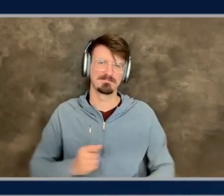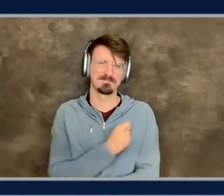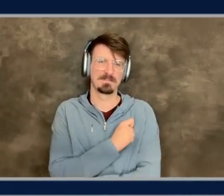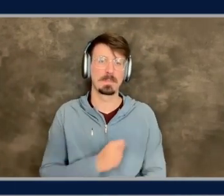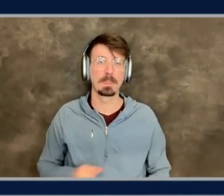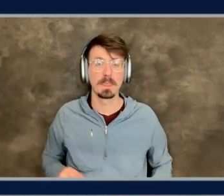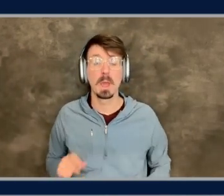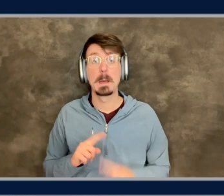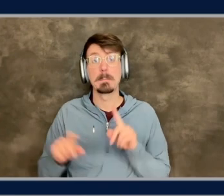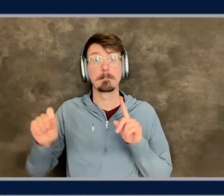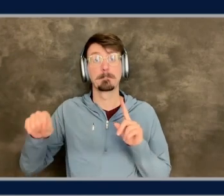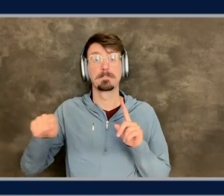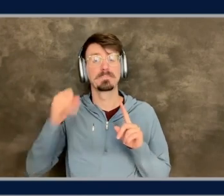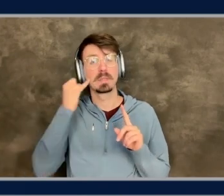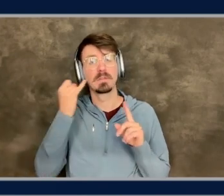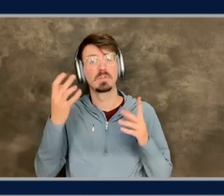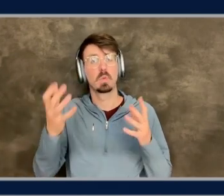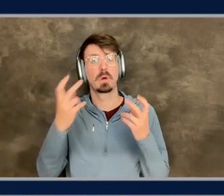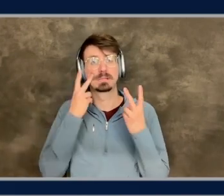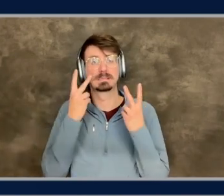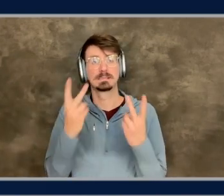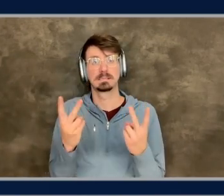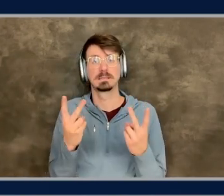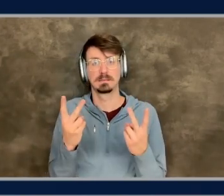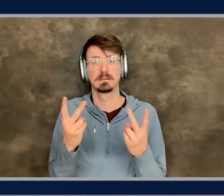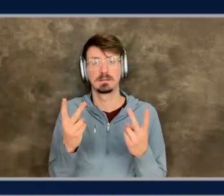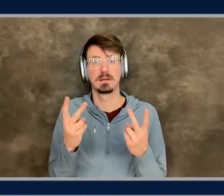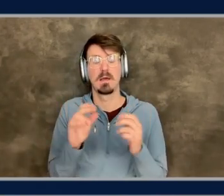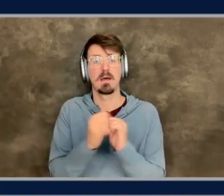if you want to see how those agents can work